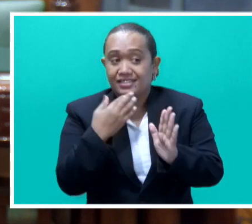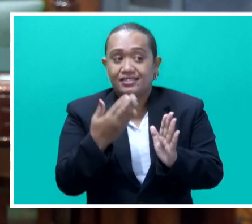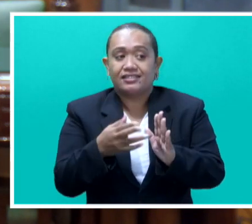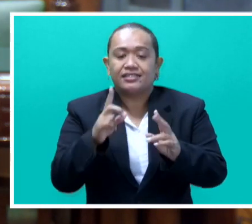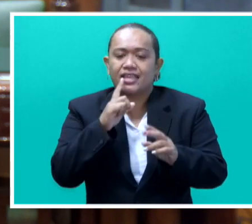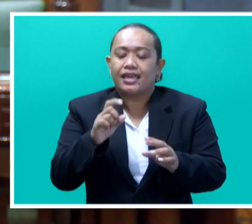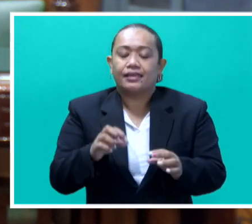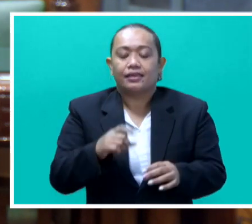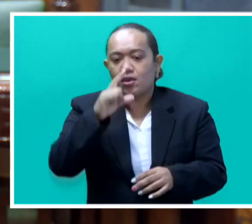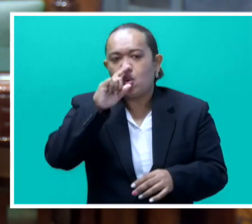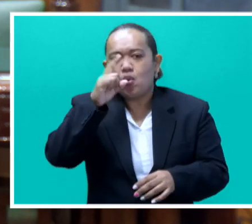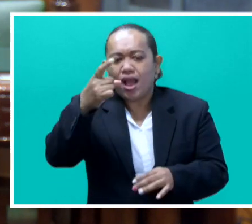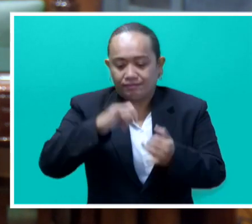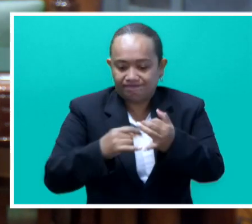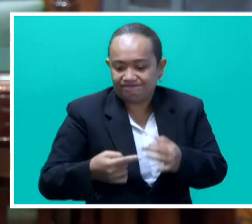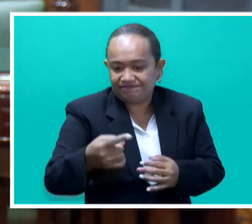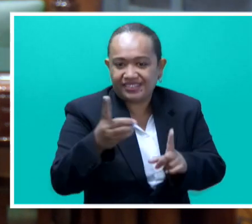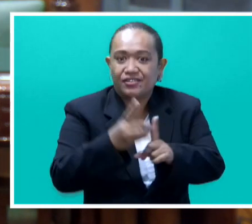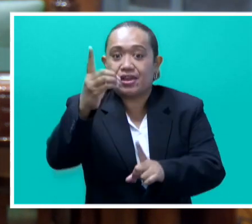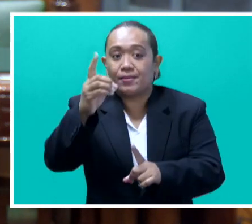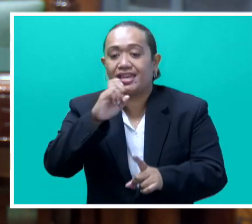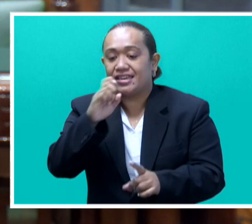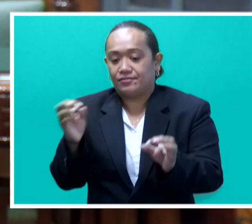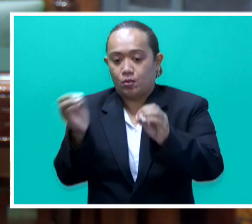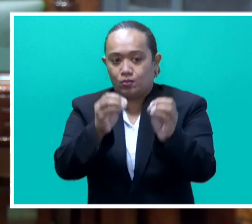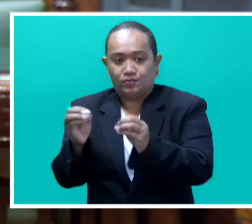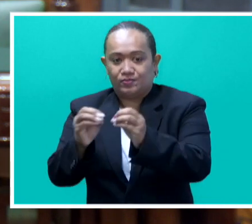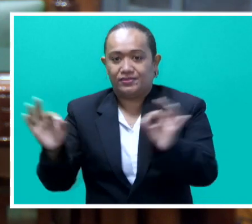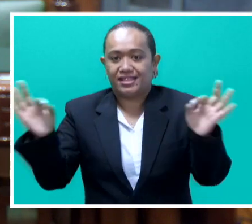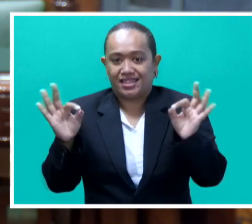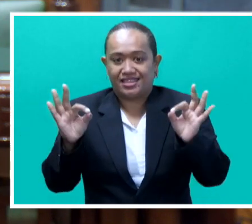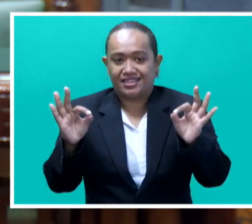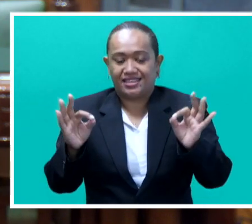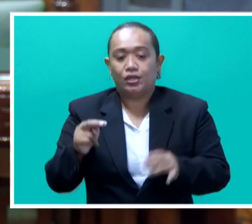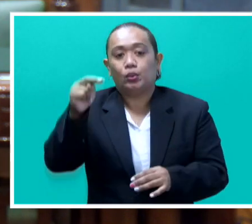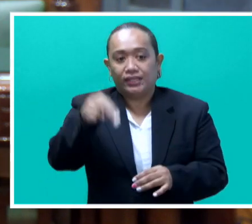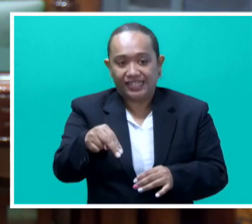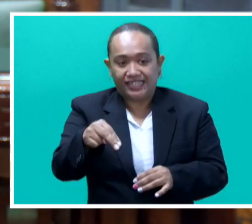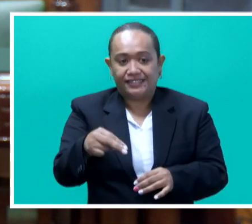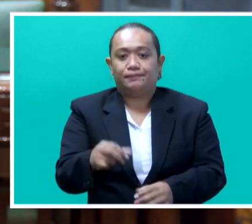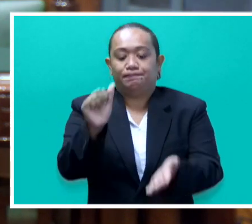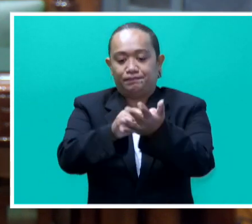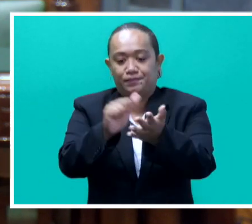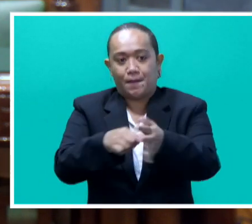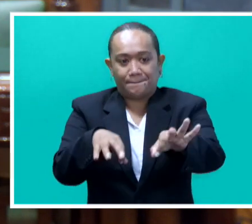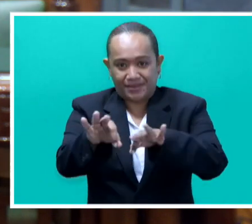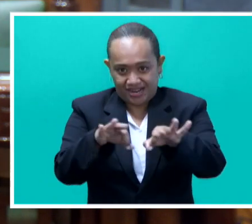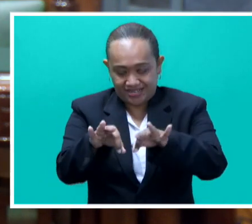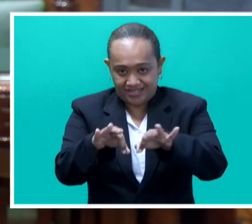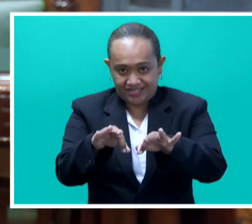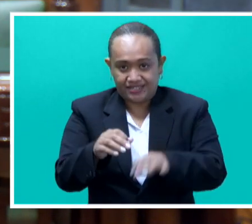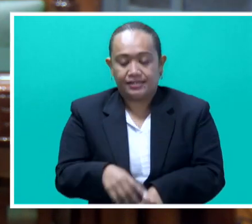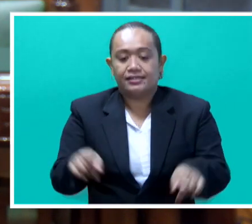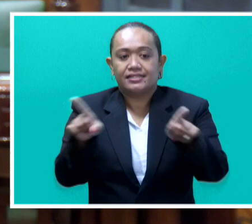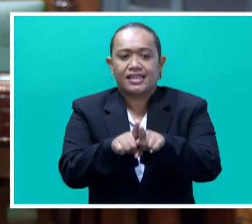urbanization, and no sustainable urbanization without effective planning. Having the appropriate legal